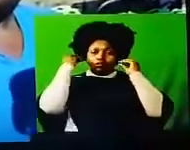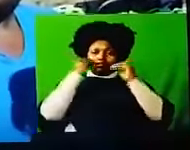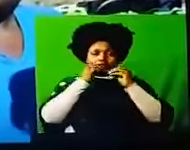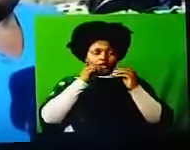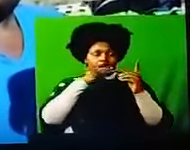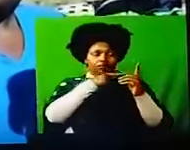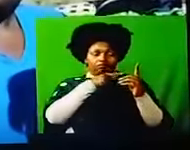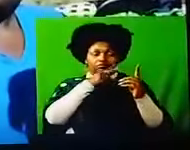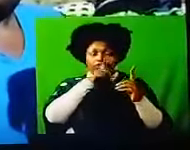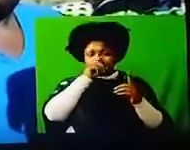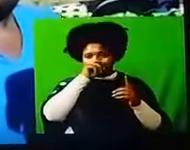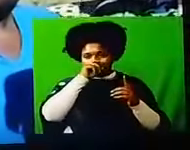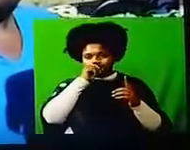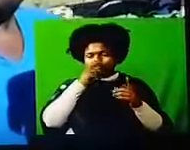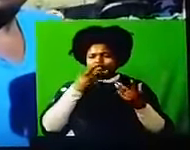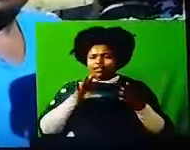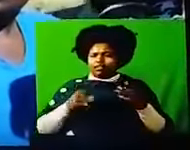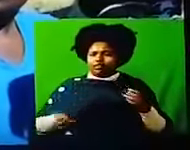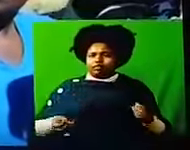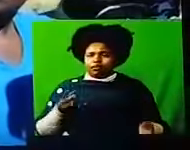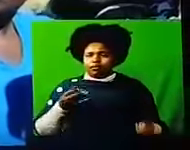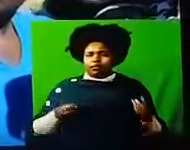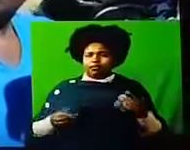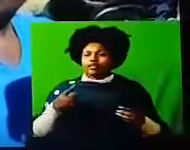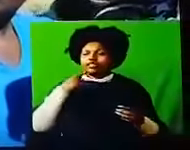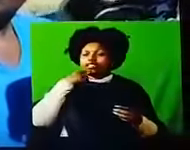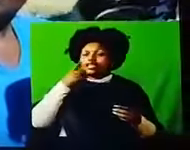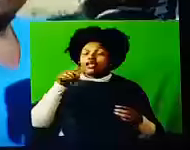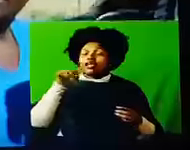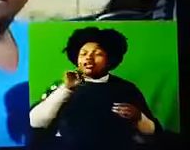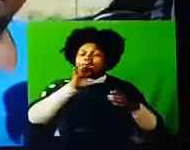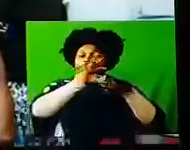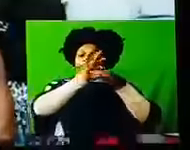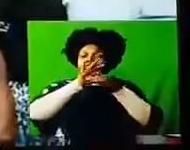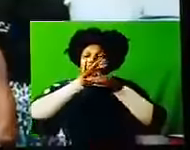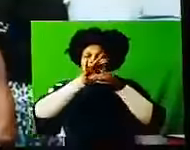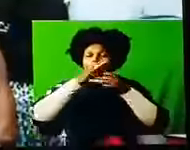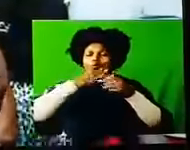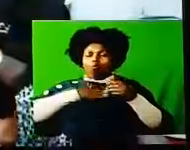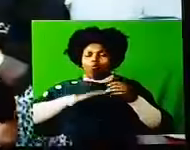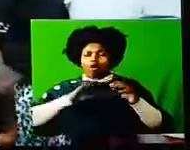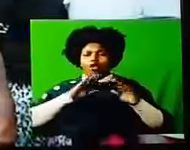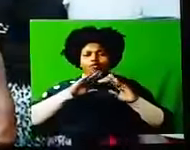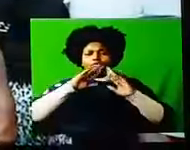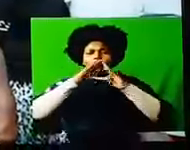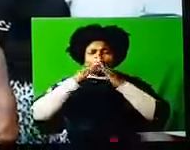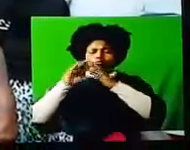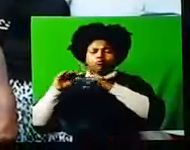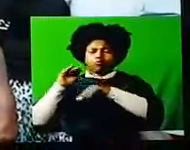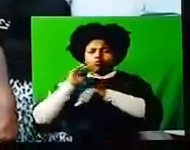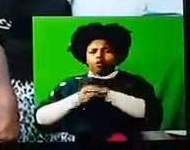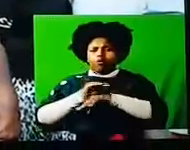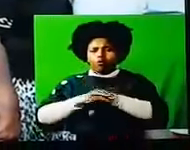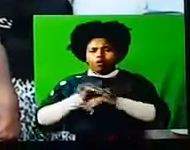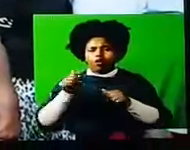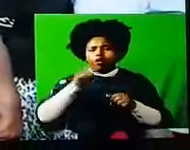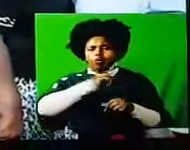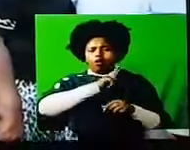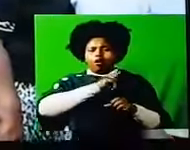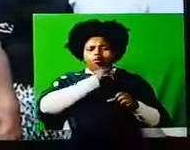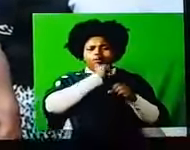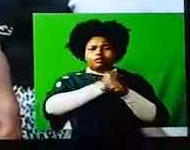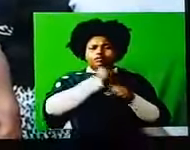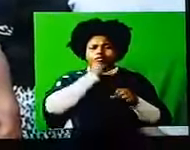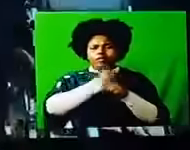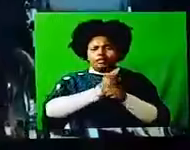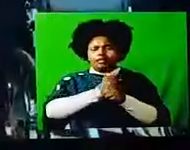hurt uvetile ukuthi inhloso yabo kwayinhlangano kubona imimango iphilile njengoba basebenzela emimangweni lengetulu